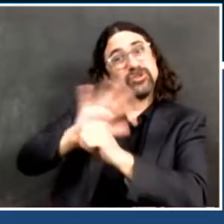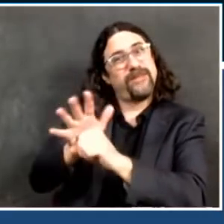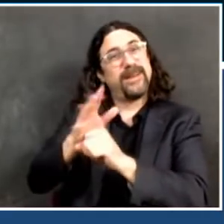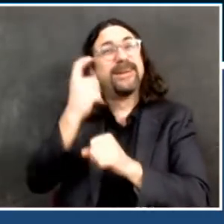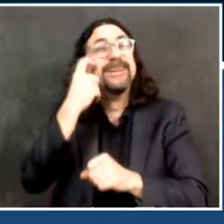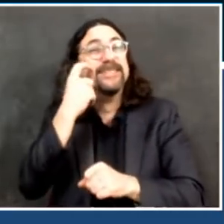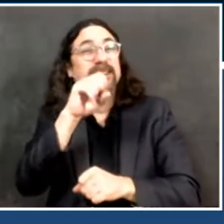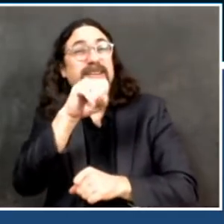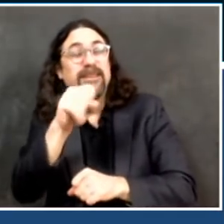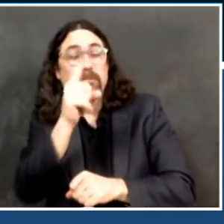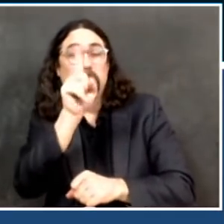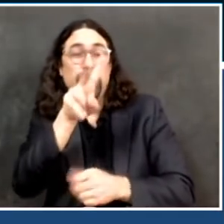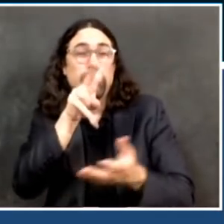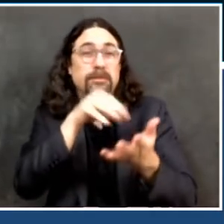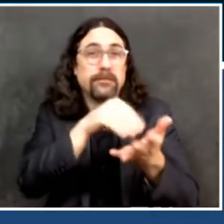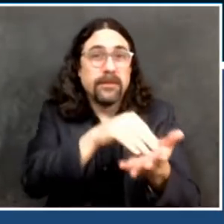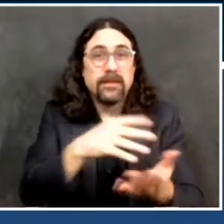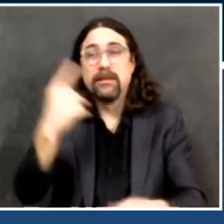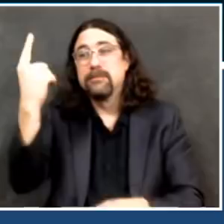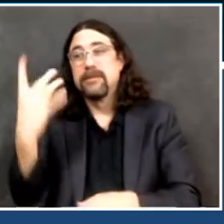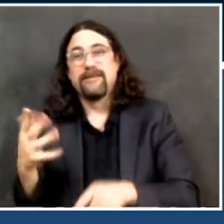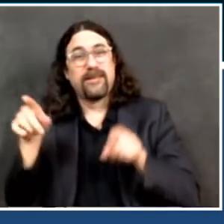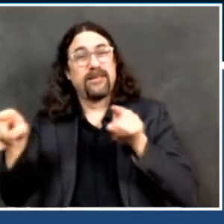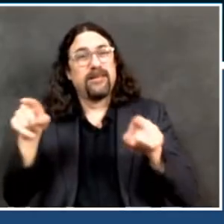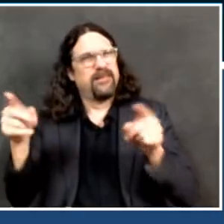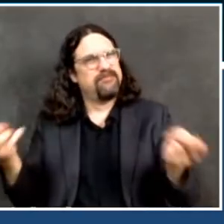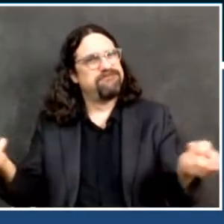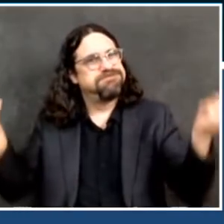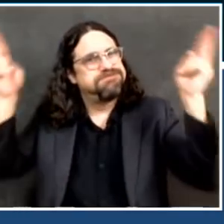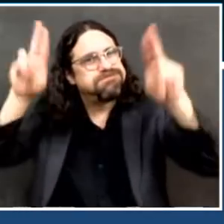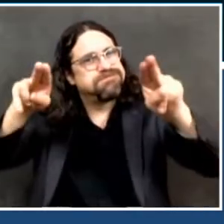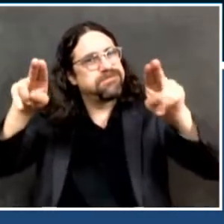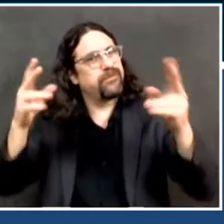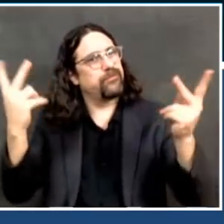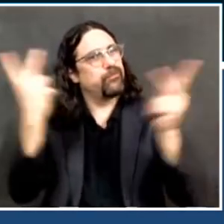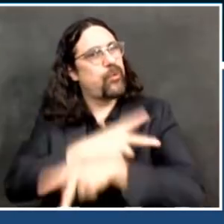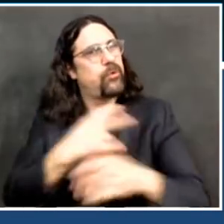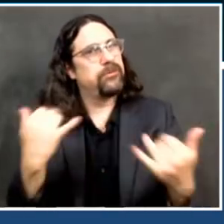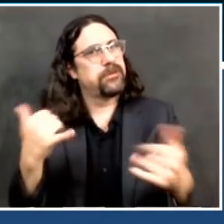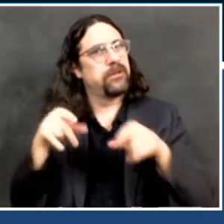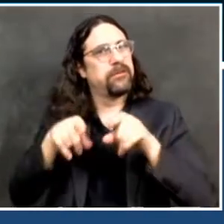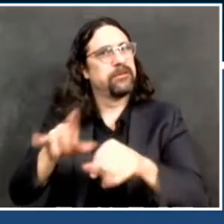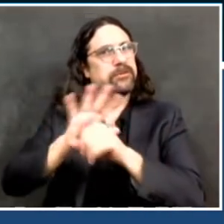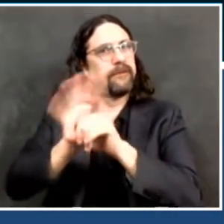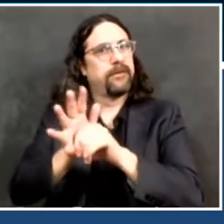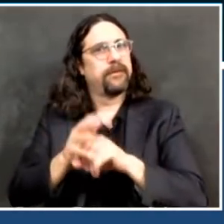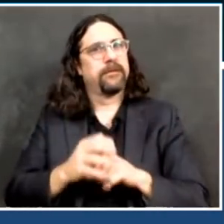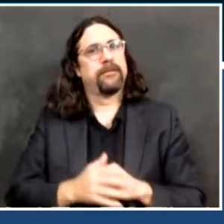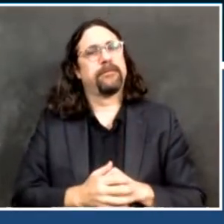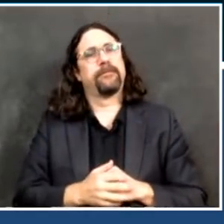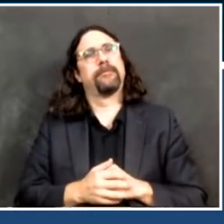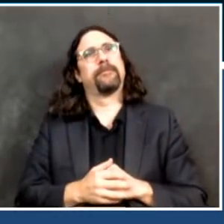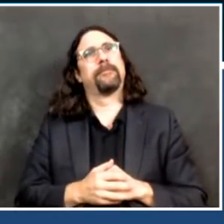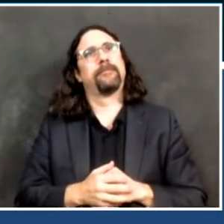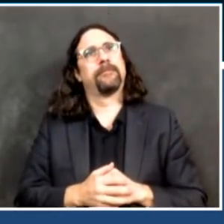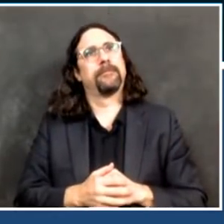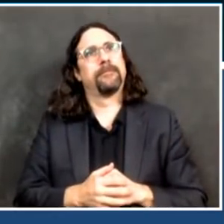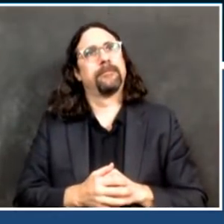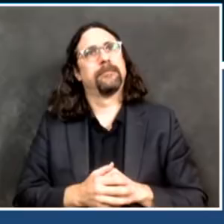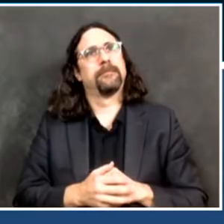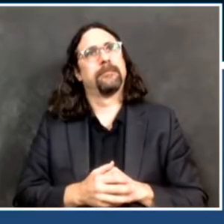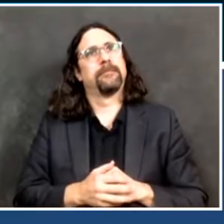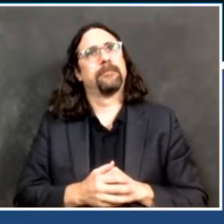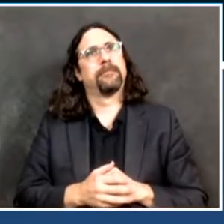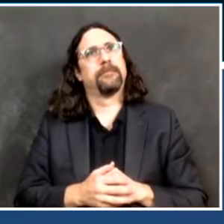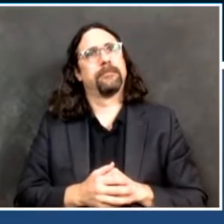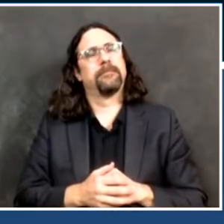relief coming, and we're happy for sure to see the relief that's coming from the stimulus, from the unemployment benefits. This is all very, very important. But we